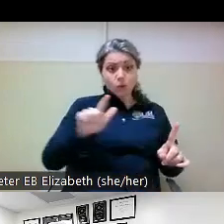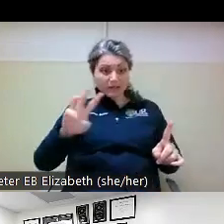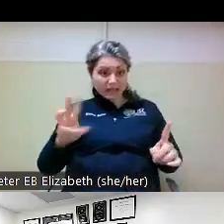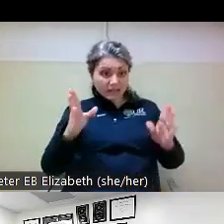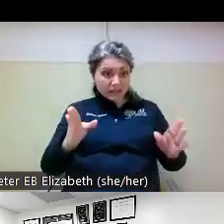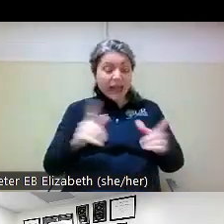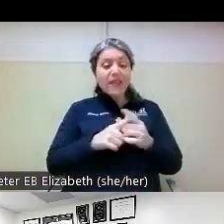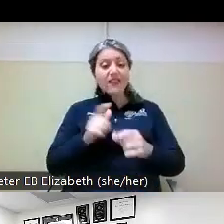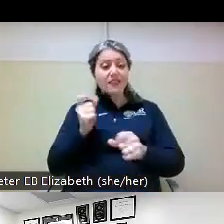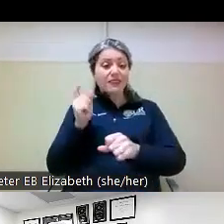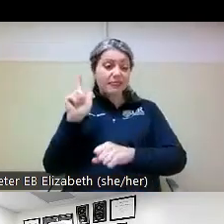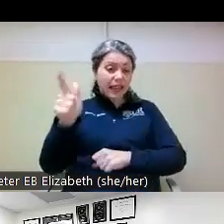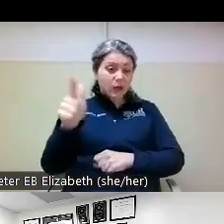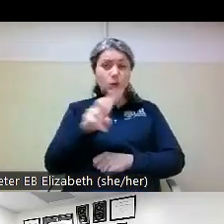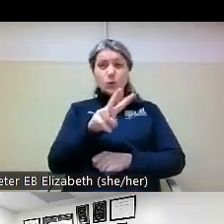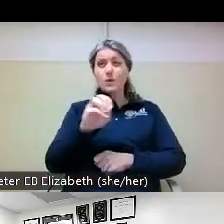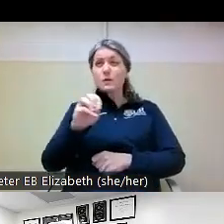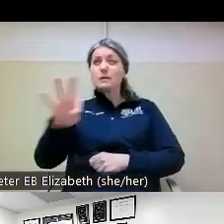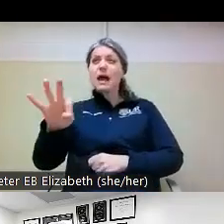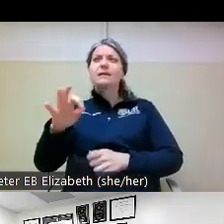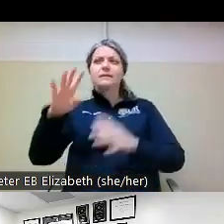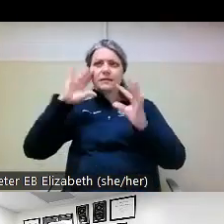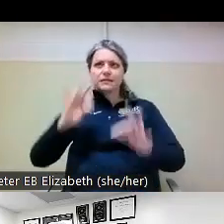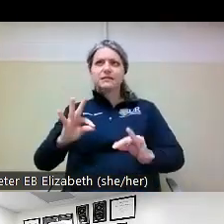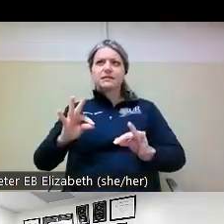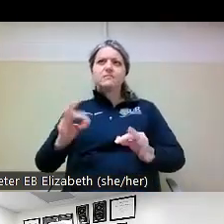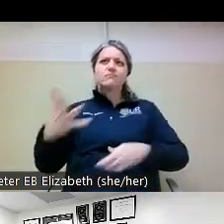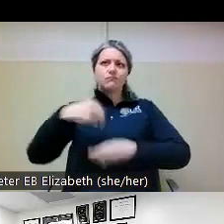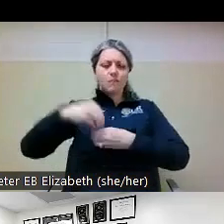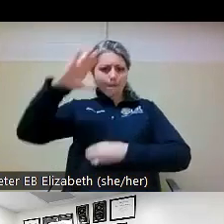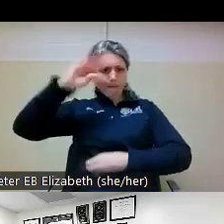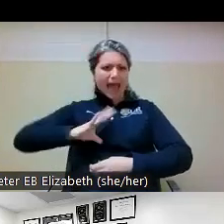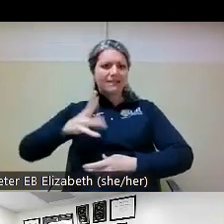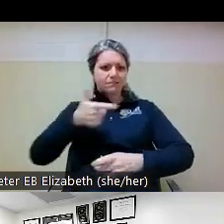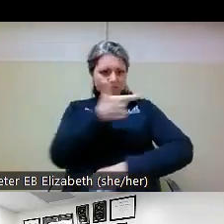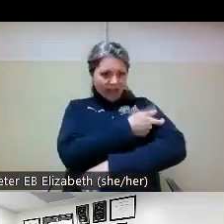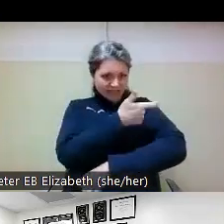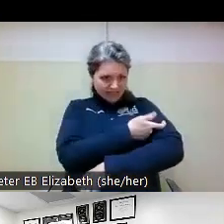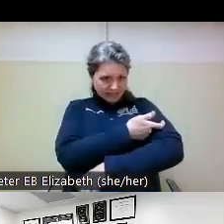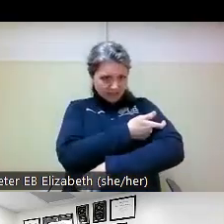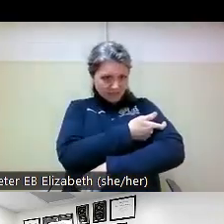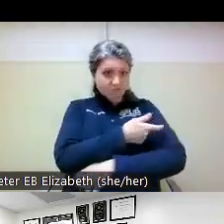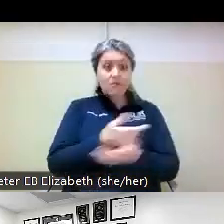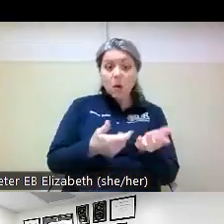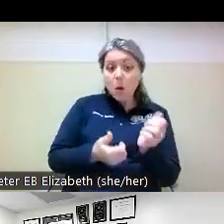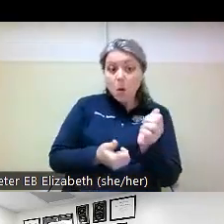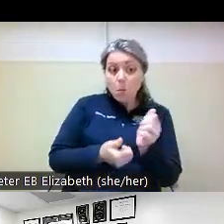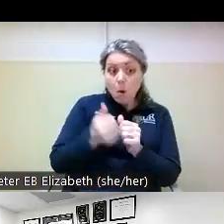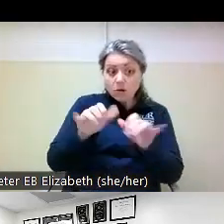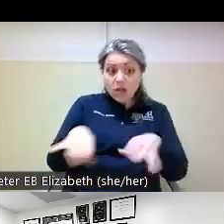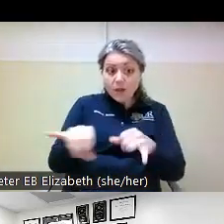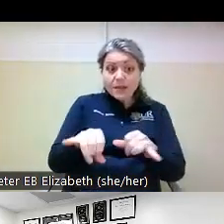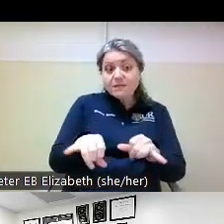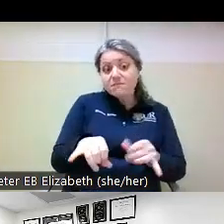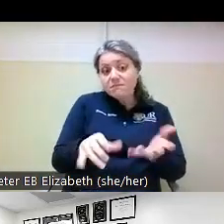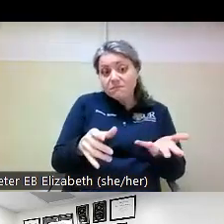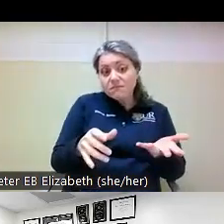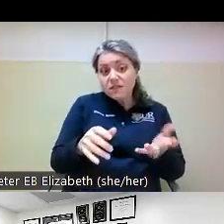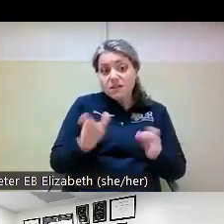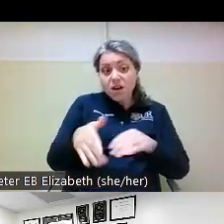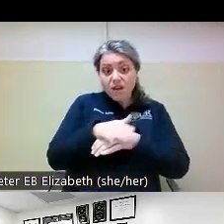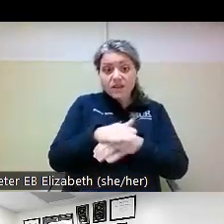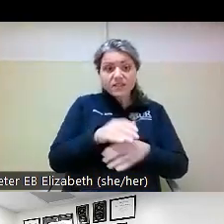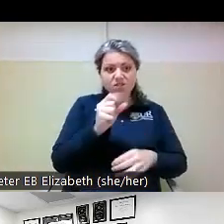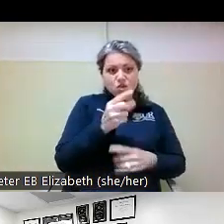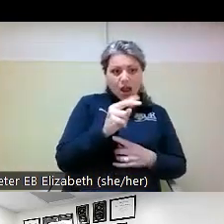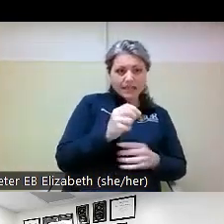men. The most recent HPV vaccine is actually a non-valent vaccine that covers the strains that I showed you earlier.